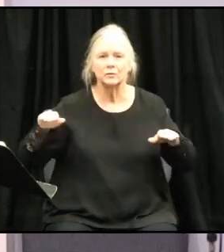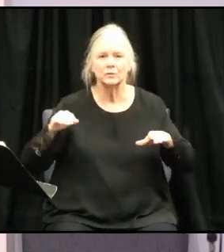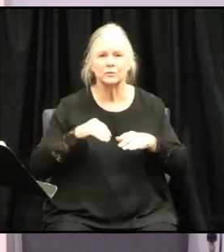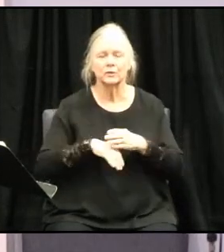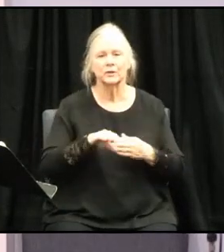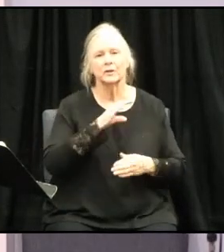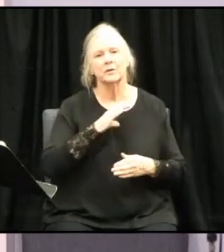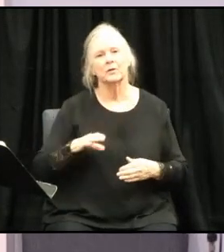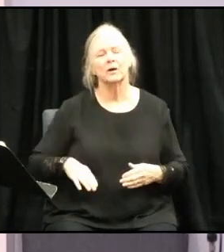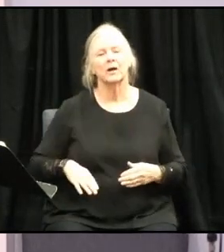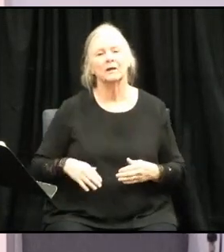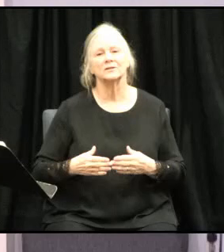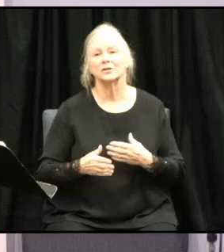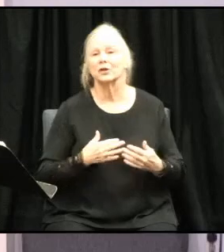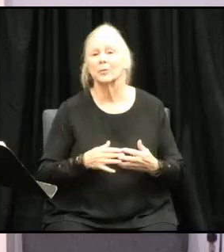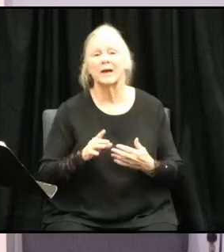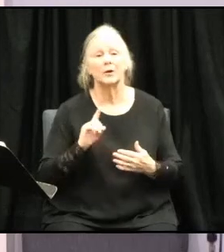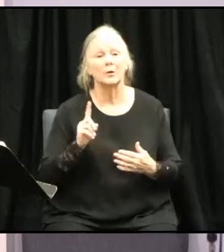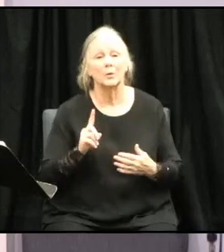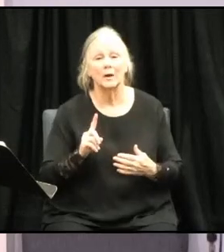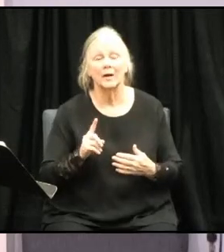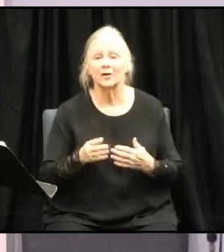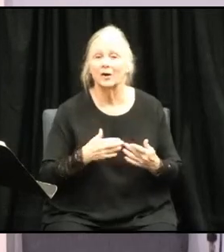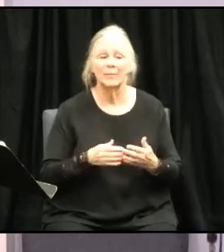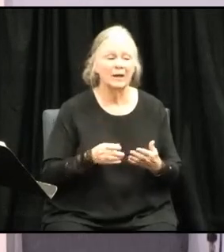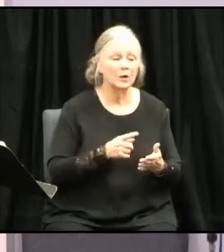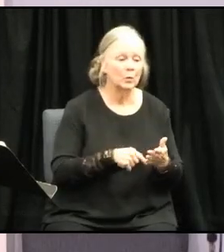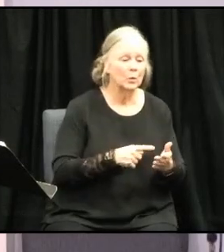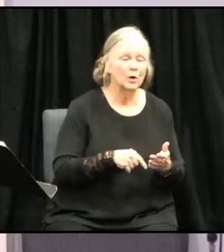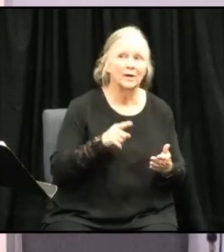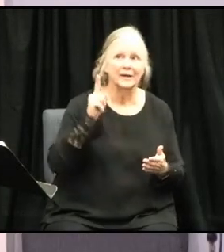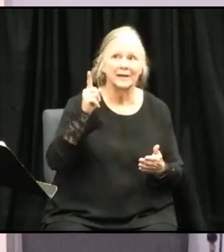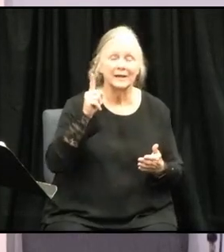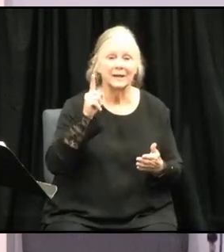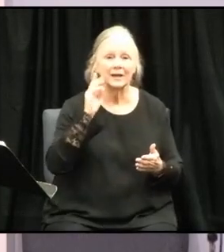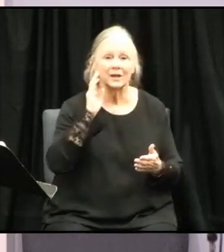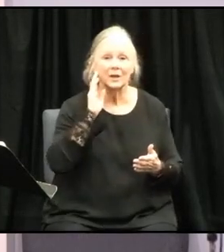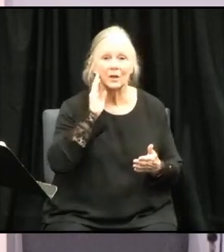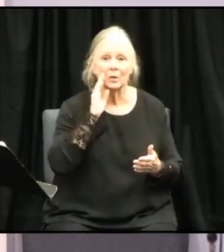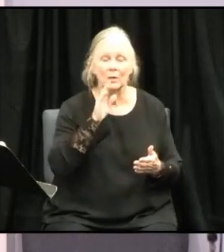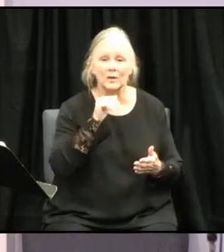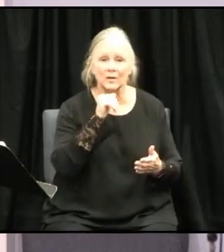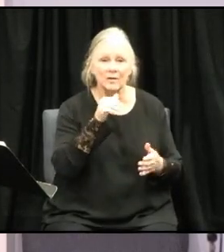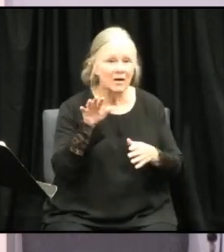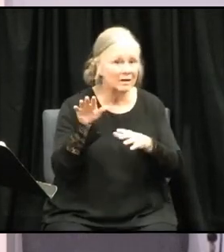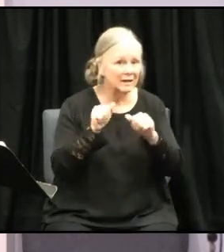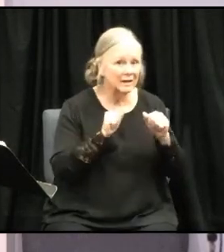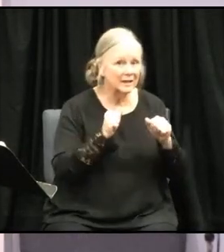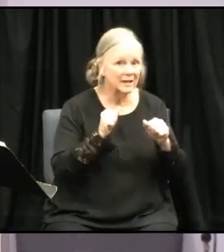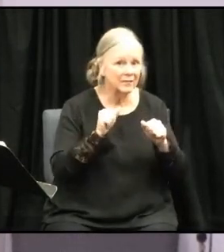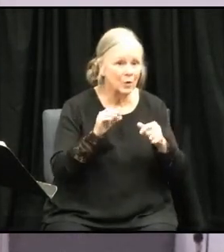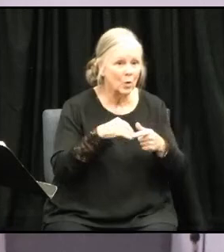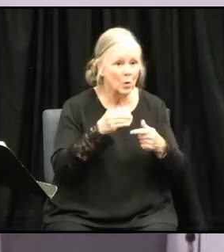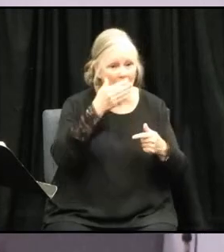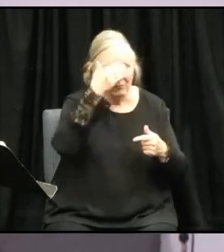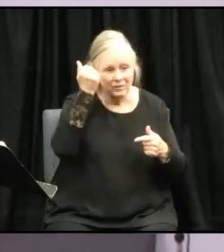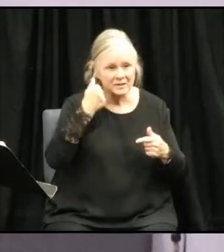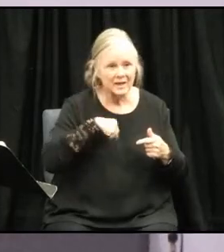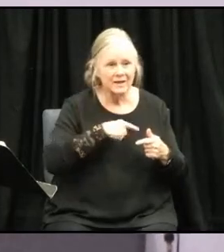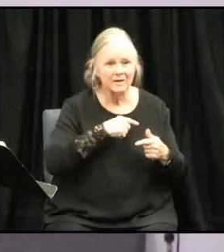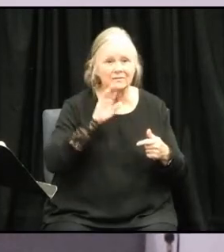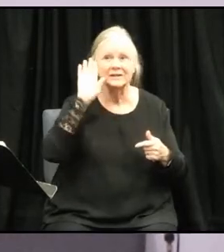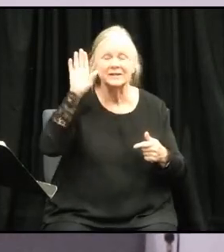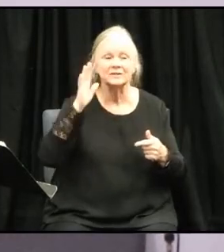No matter where, no matter what, he will not leave nor forsake us, and his presence is everywhere at the same